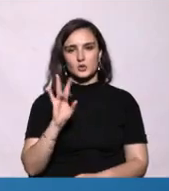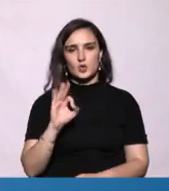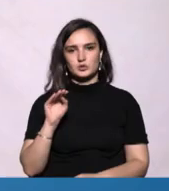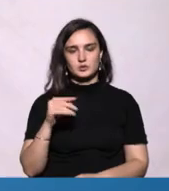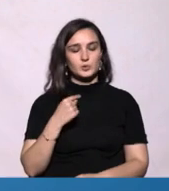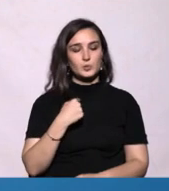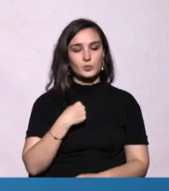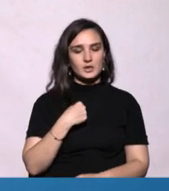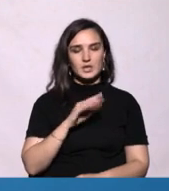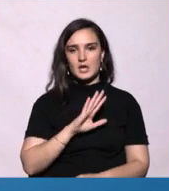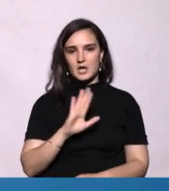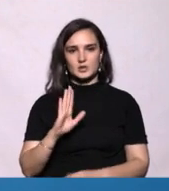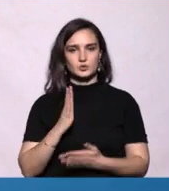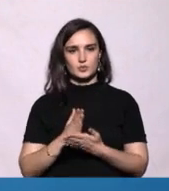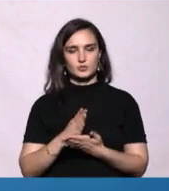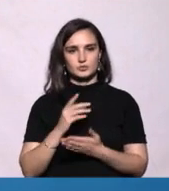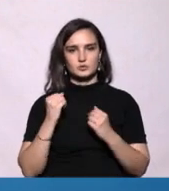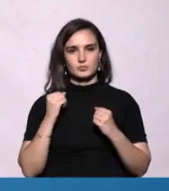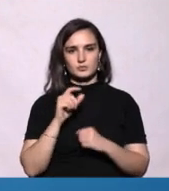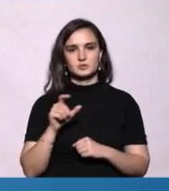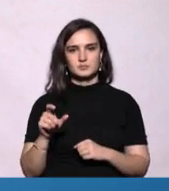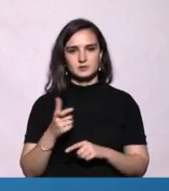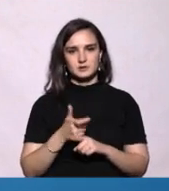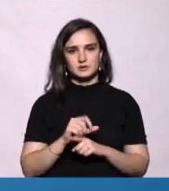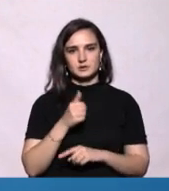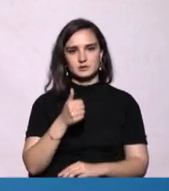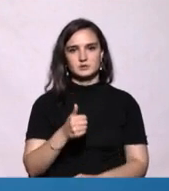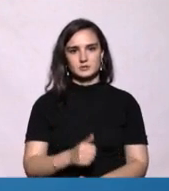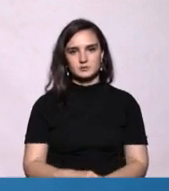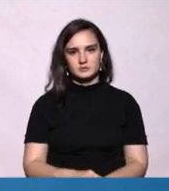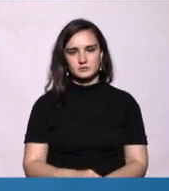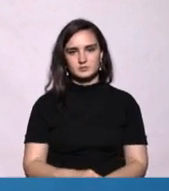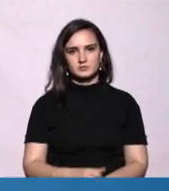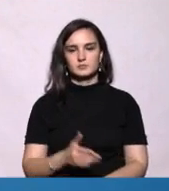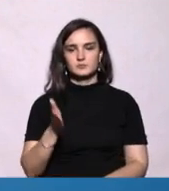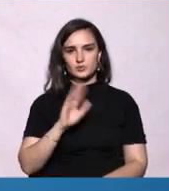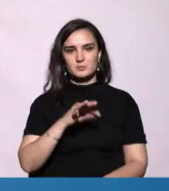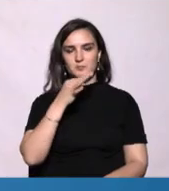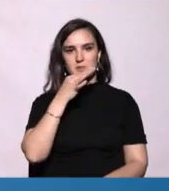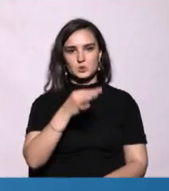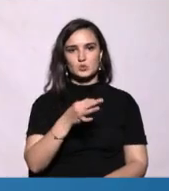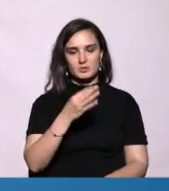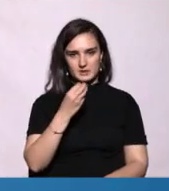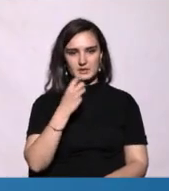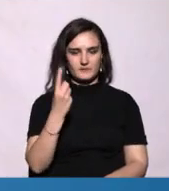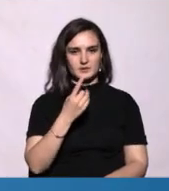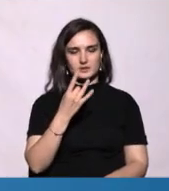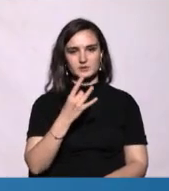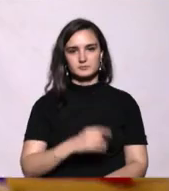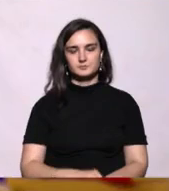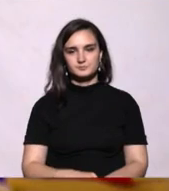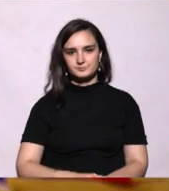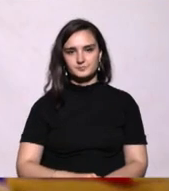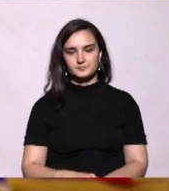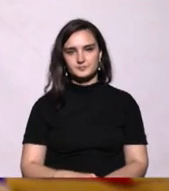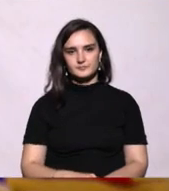are not sportsmen. Great job, Zach. So, let's go over the answers one more time. For sure.